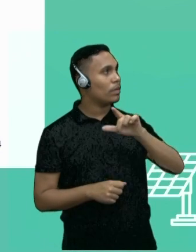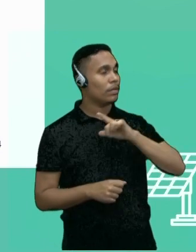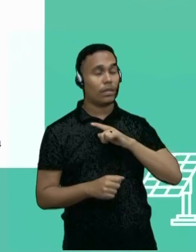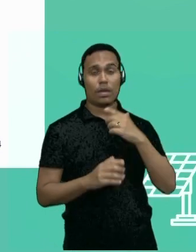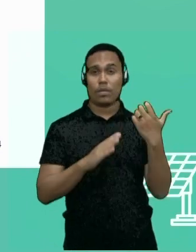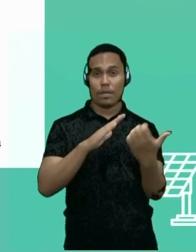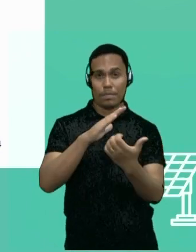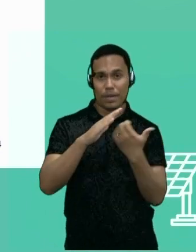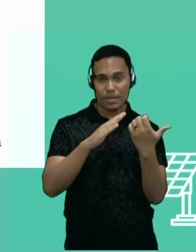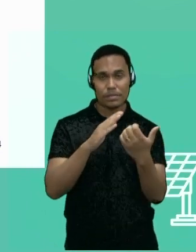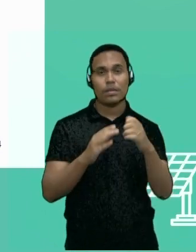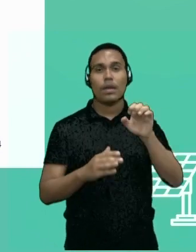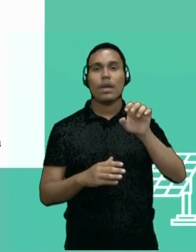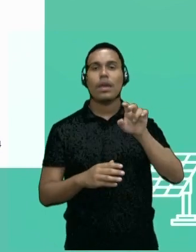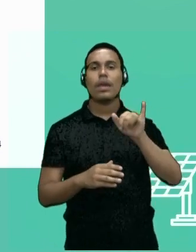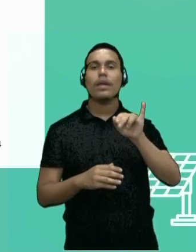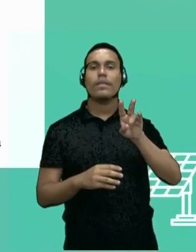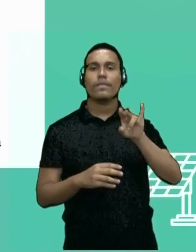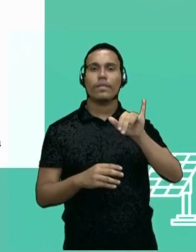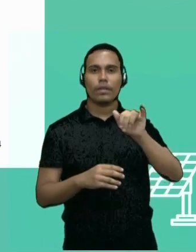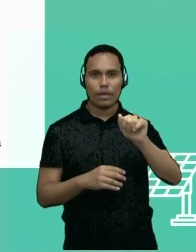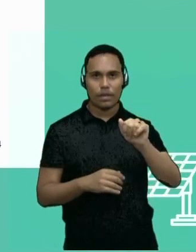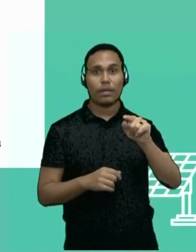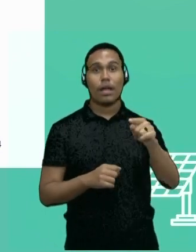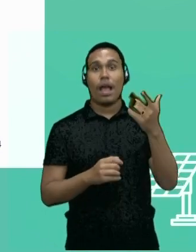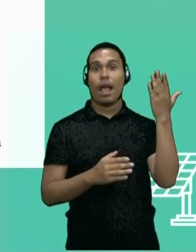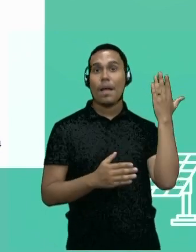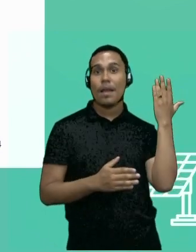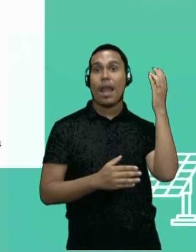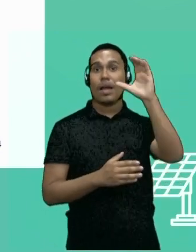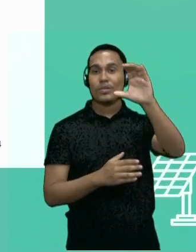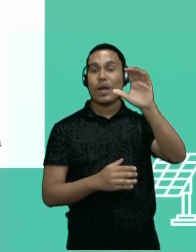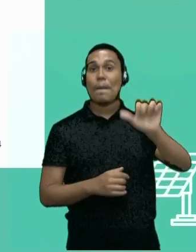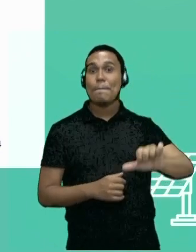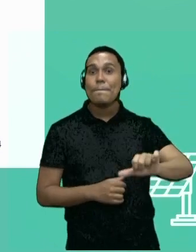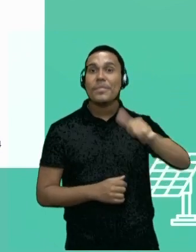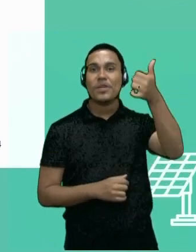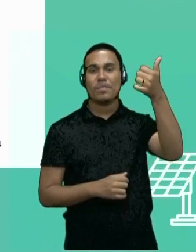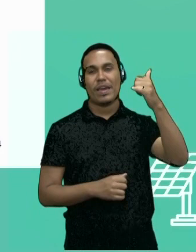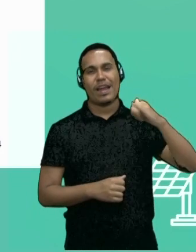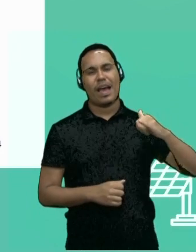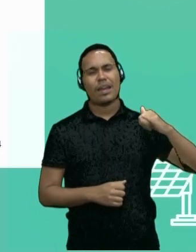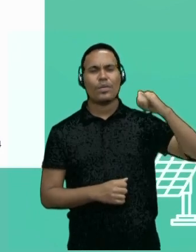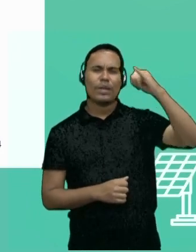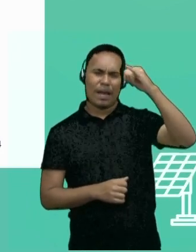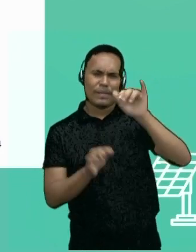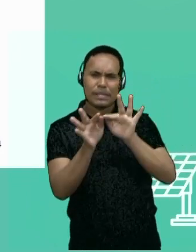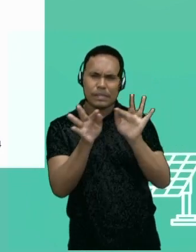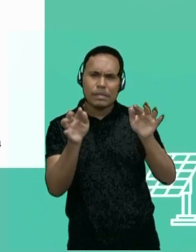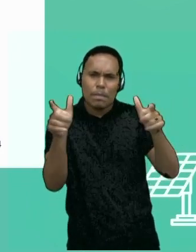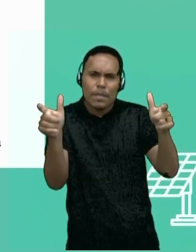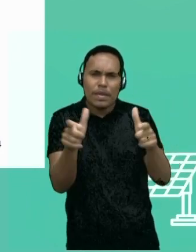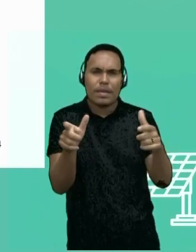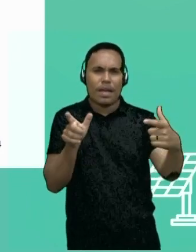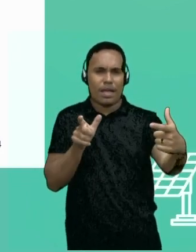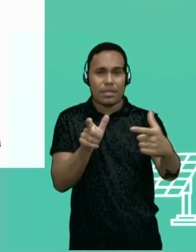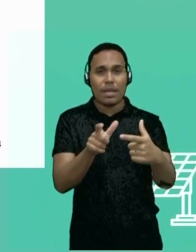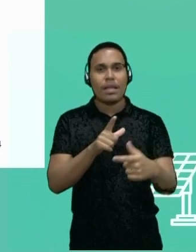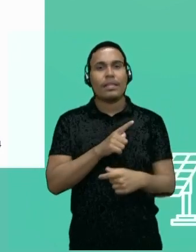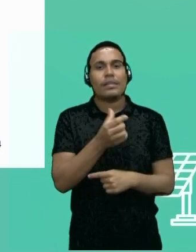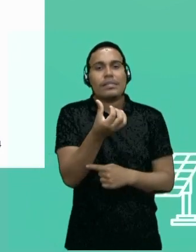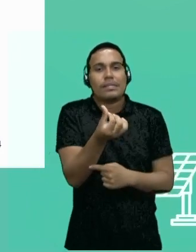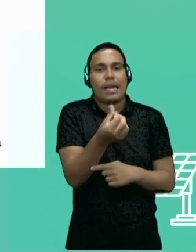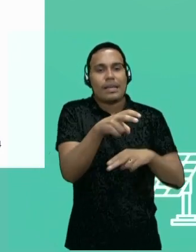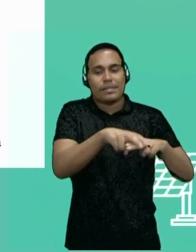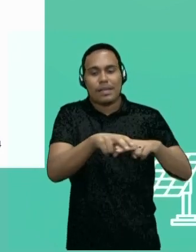hydrogen-fueled flight. So this was a small plane with up to 6 seats, I believe, but it's very exciting development when it